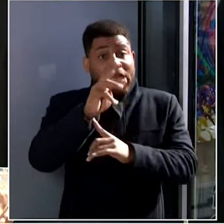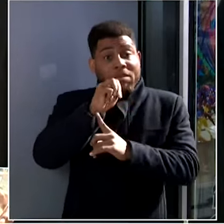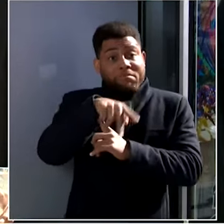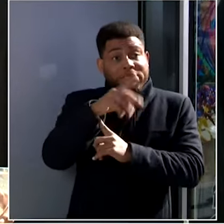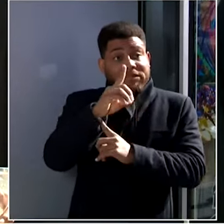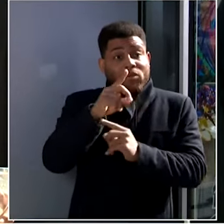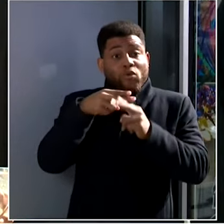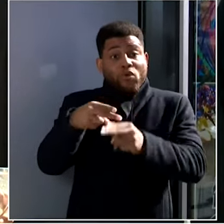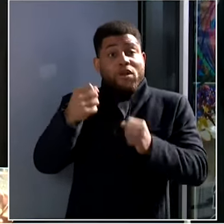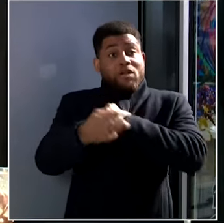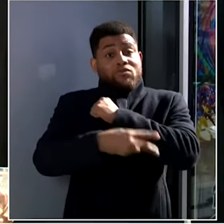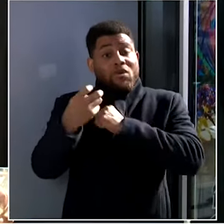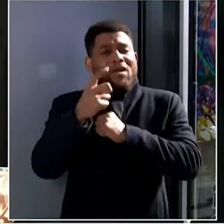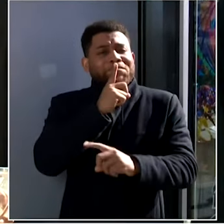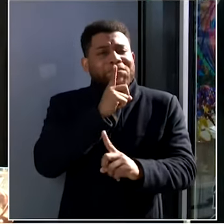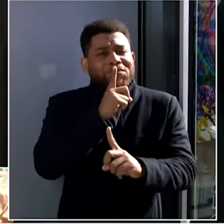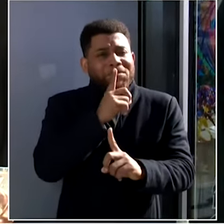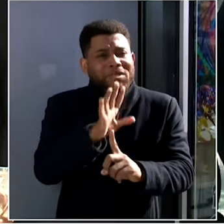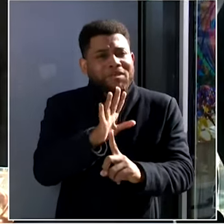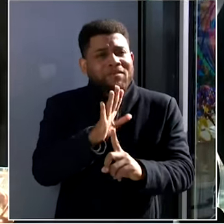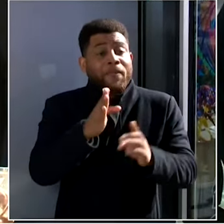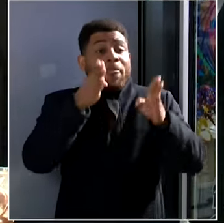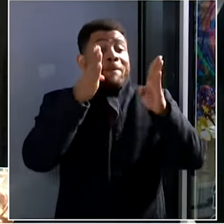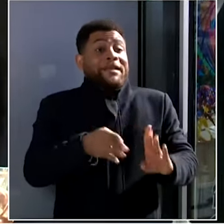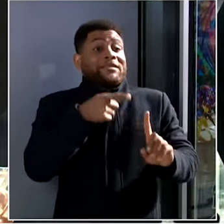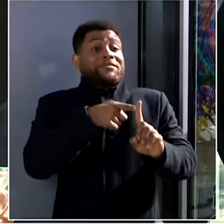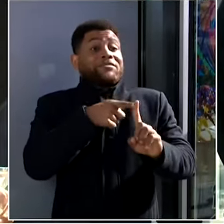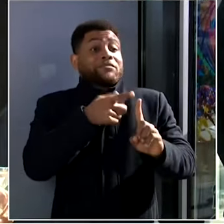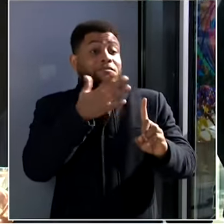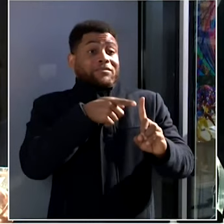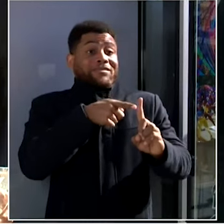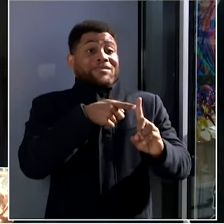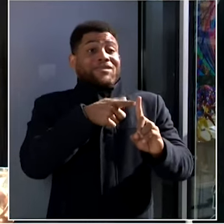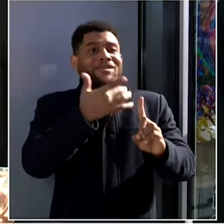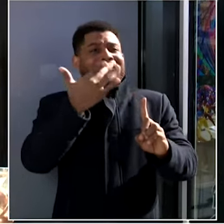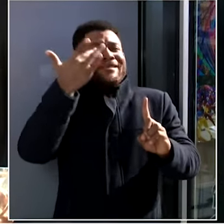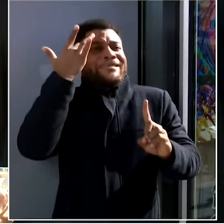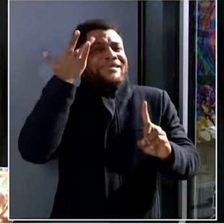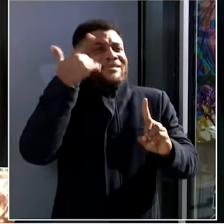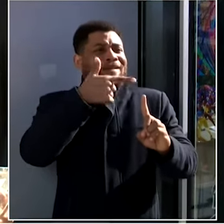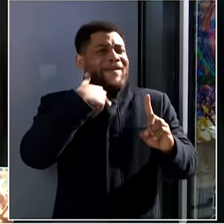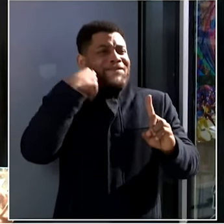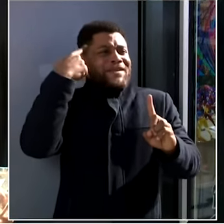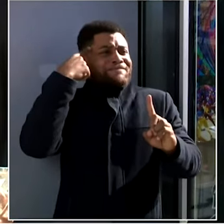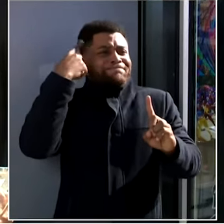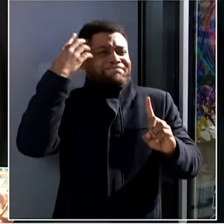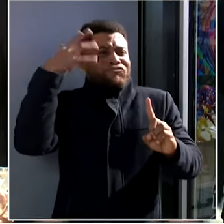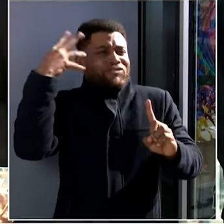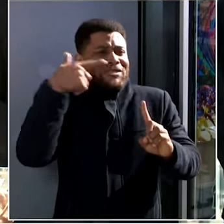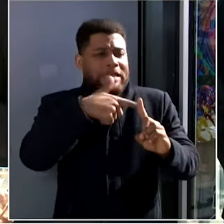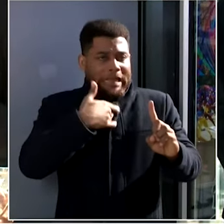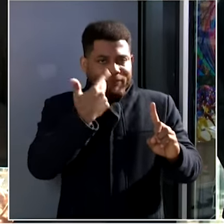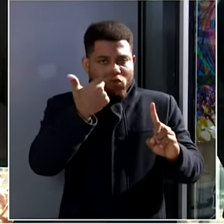is that we had a very sick individual with a gun with a death wish. And he rolled through Washington, D.C. on that death